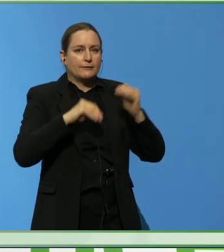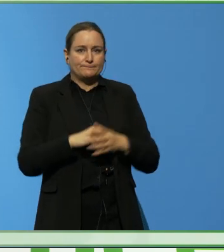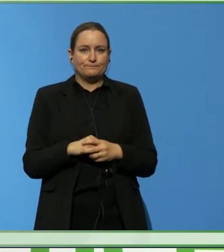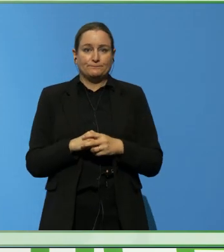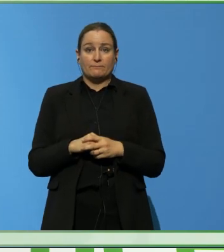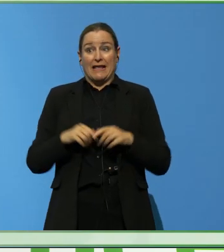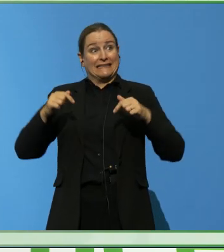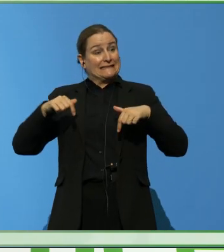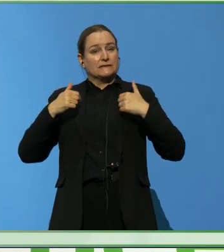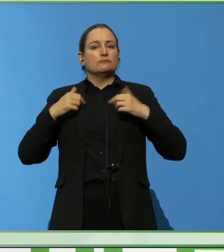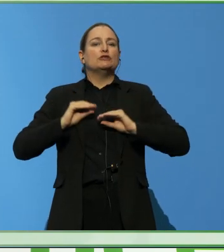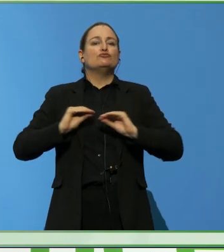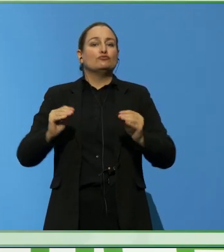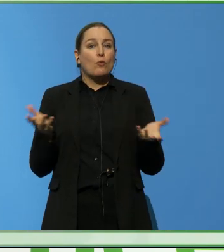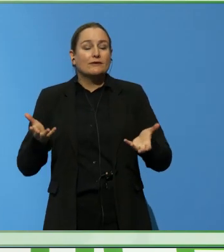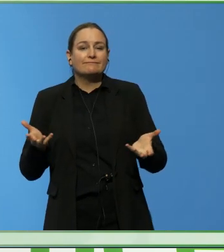Super.